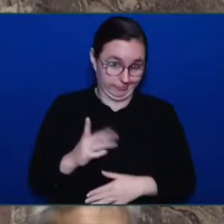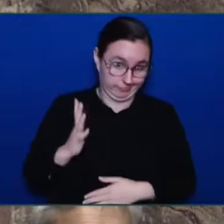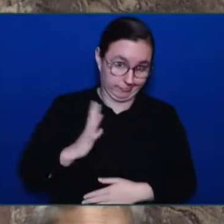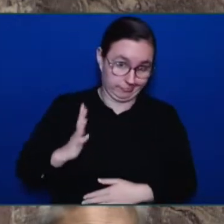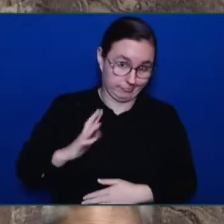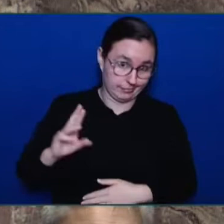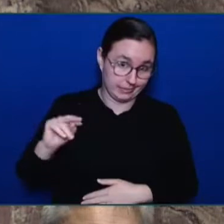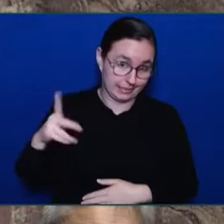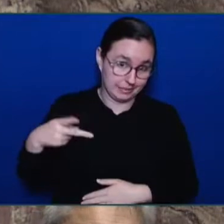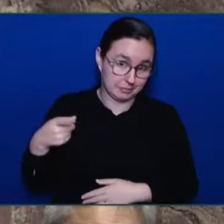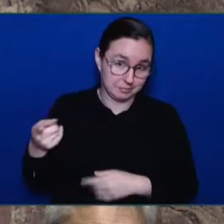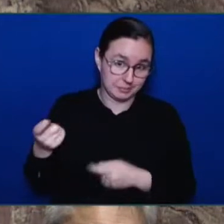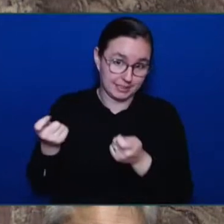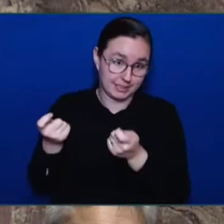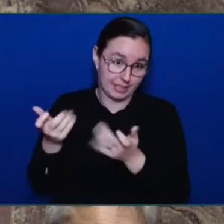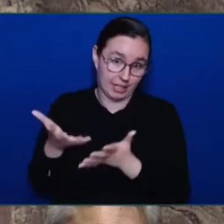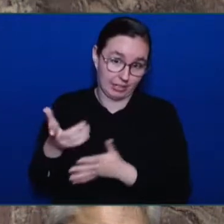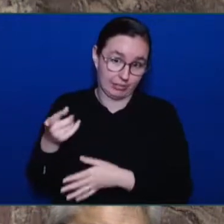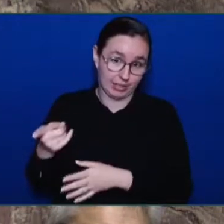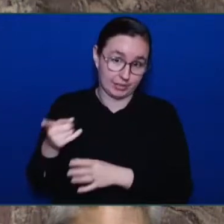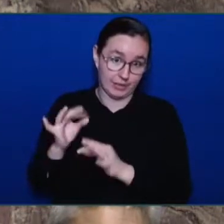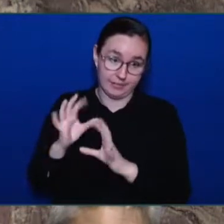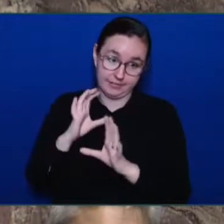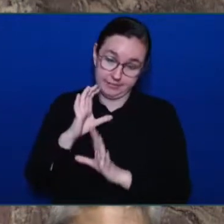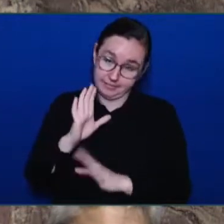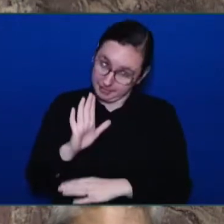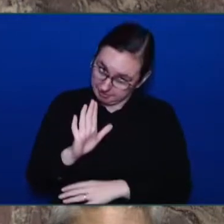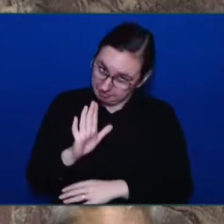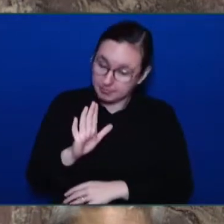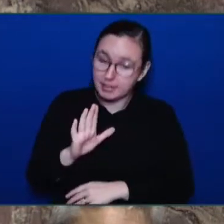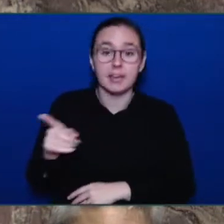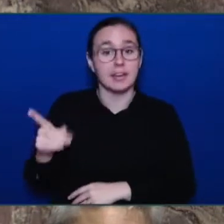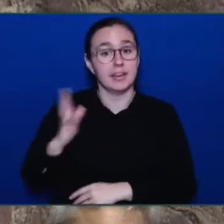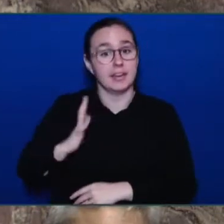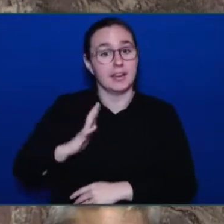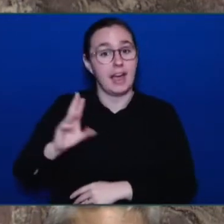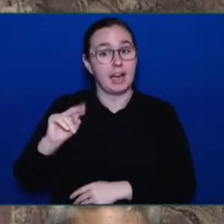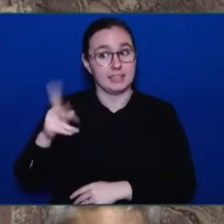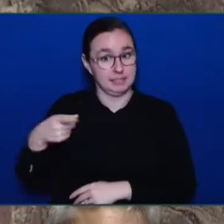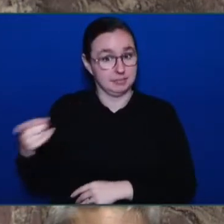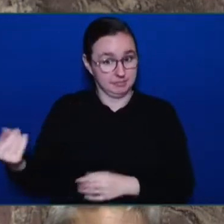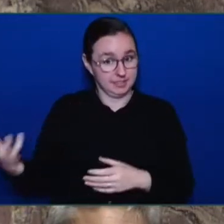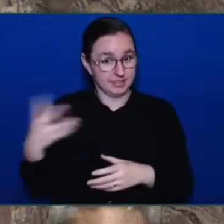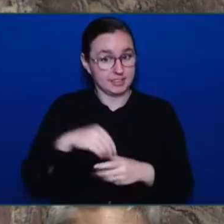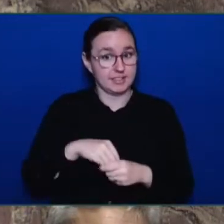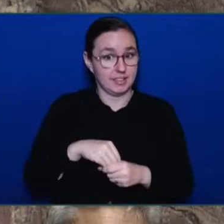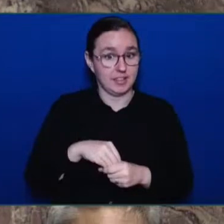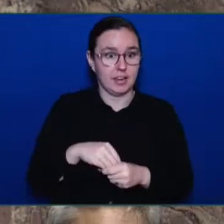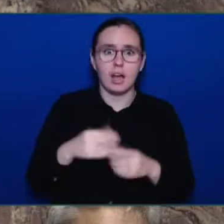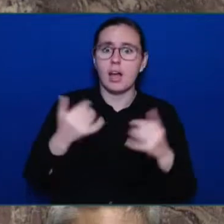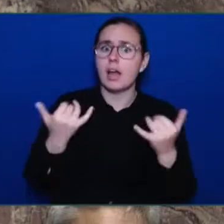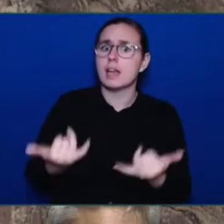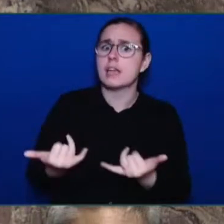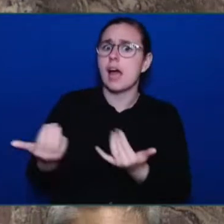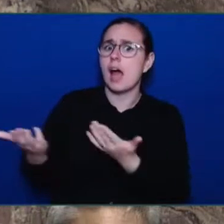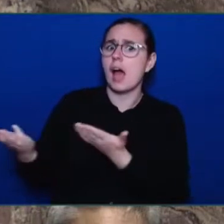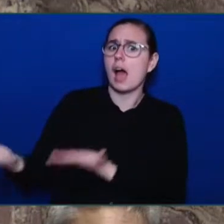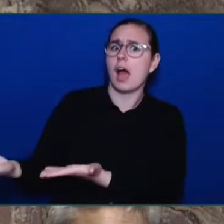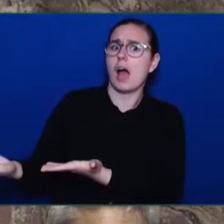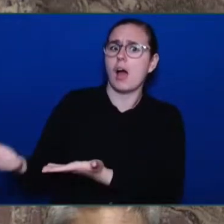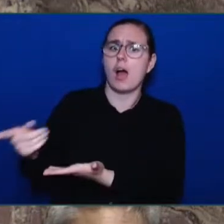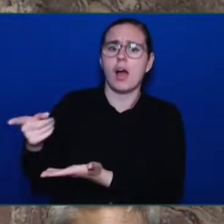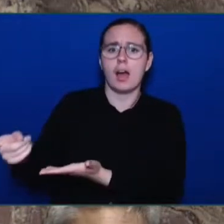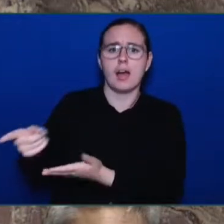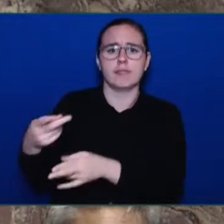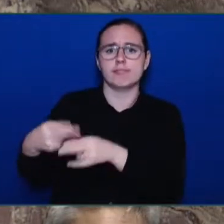NDP staffer is now the executive director of brand and digital communications. Why on earth does a health